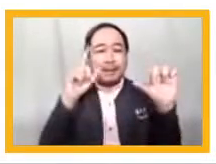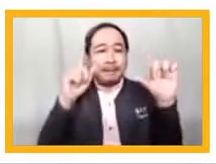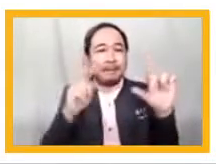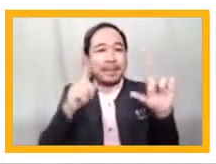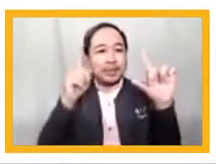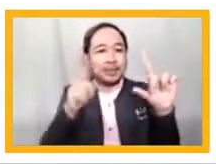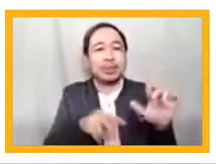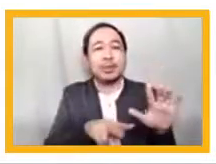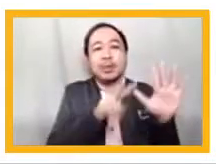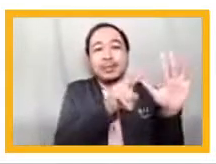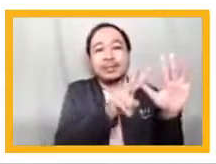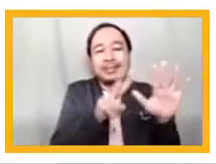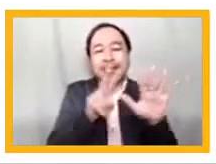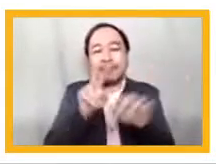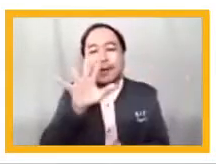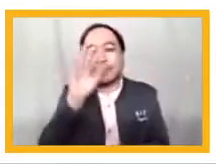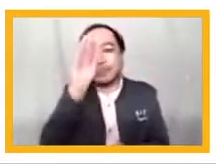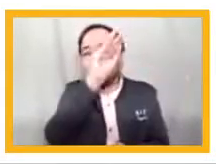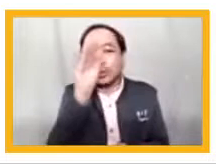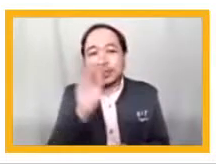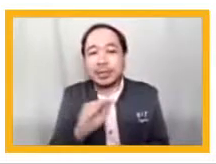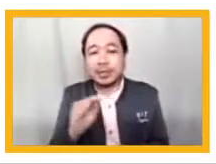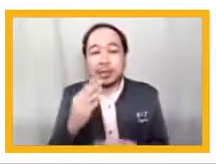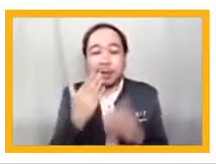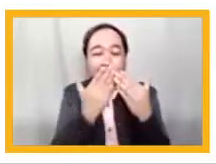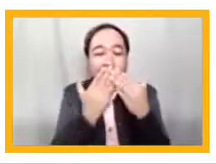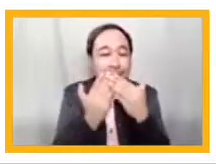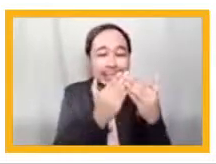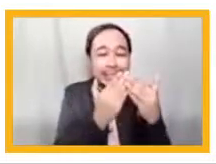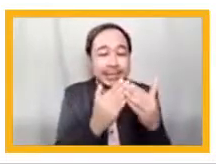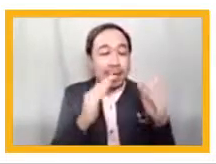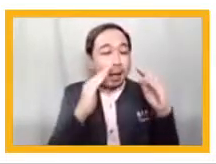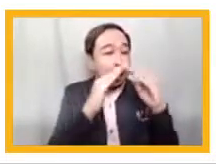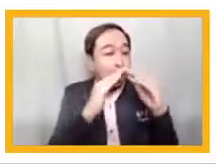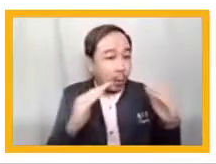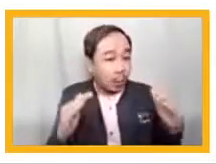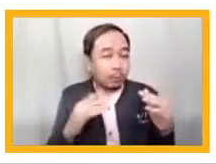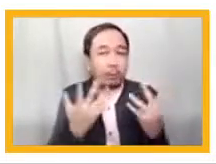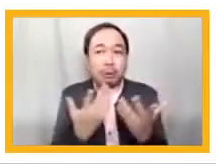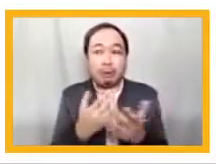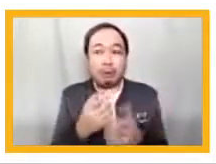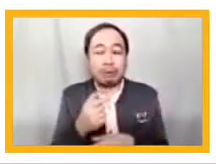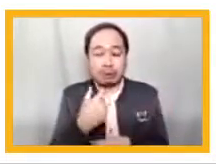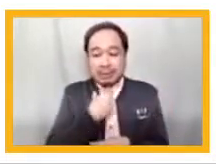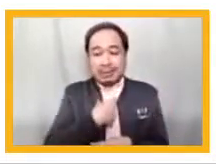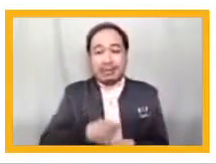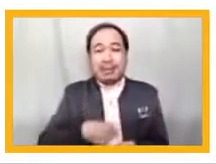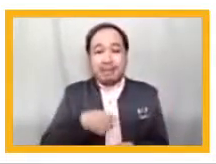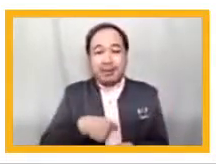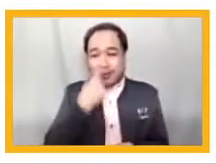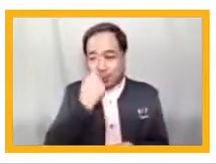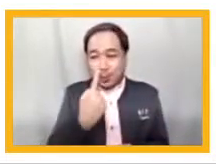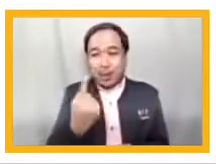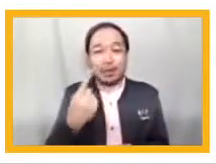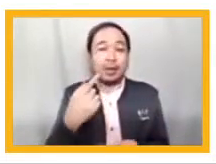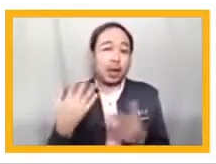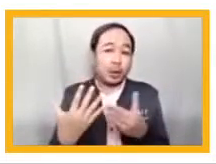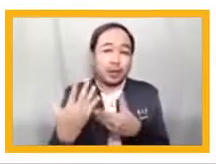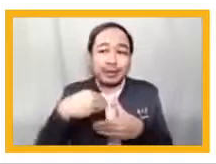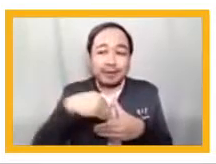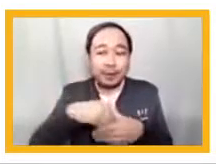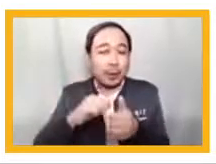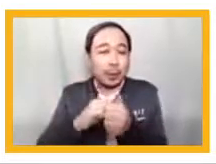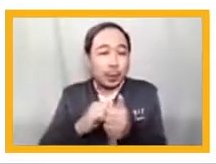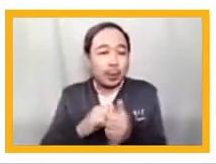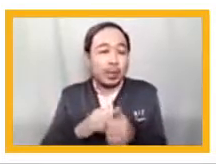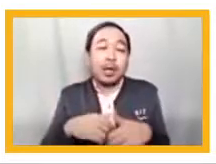75% they are doing it at home, individual or collaboration with teamwork, but only 25% they are doing it